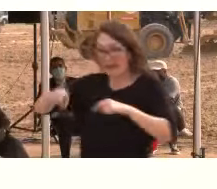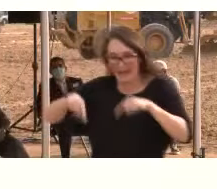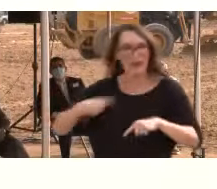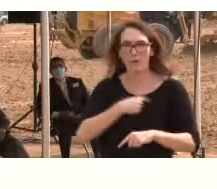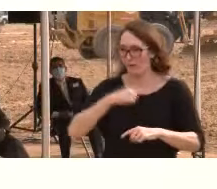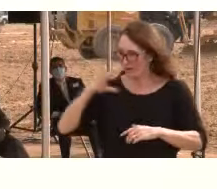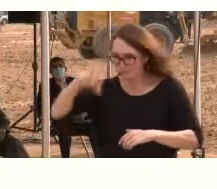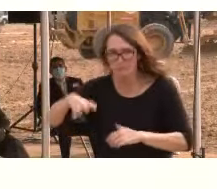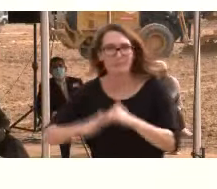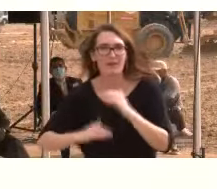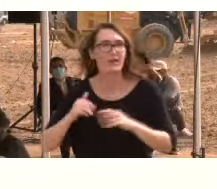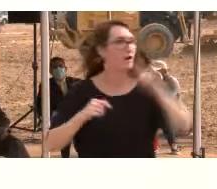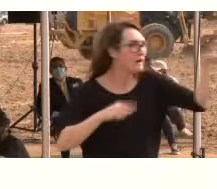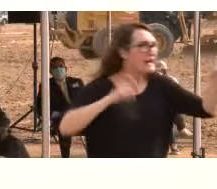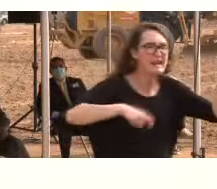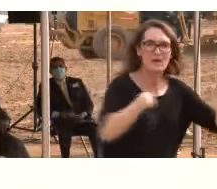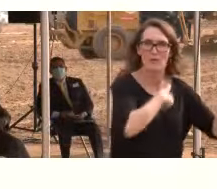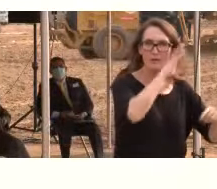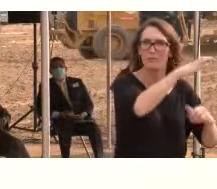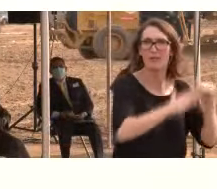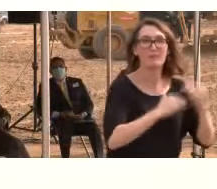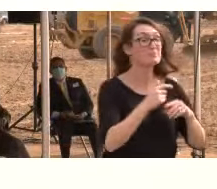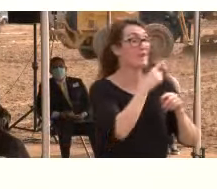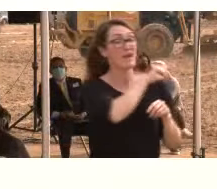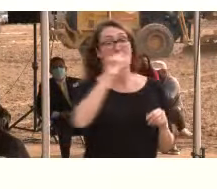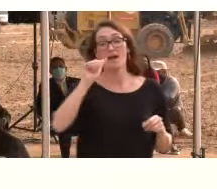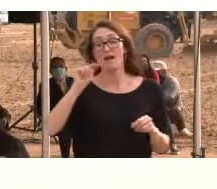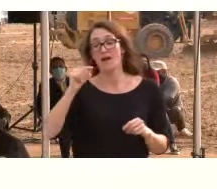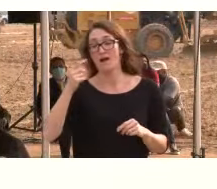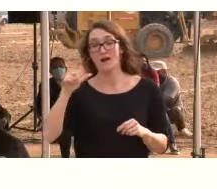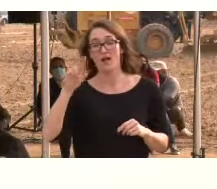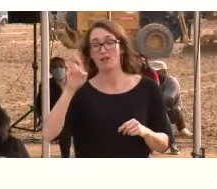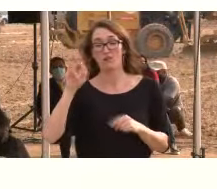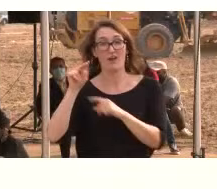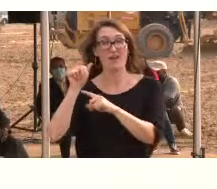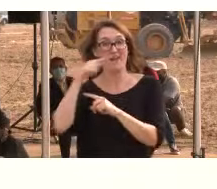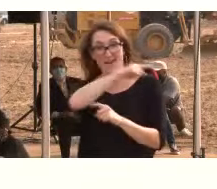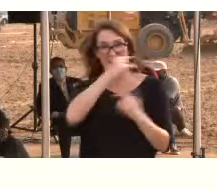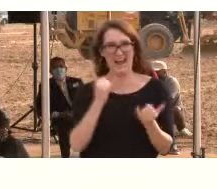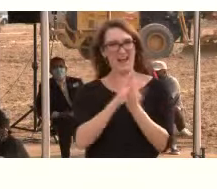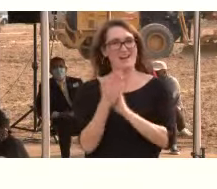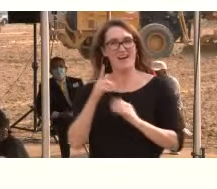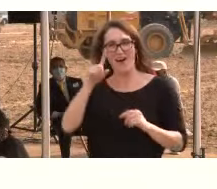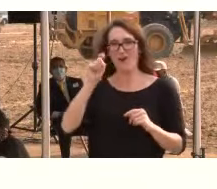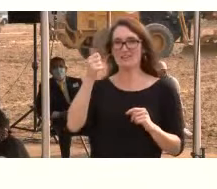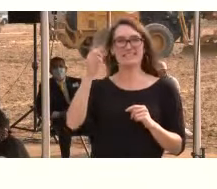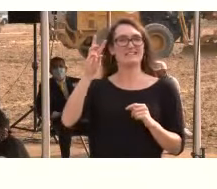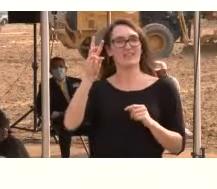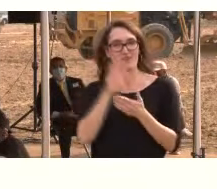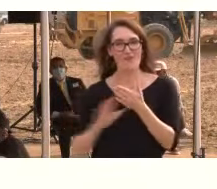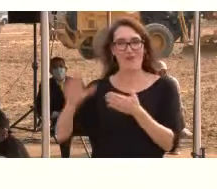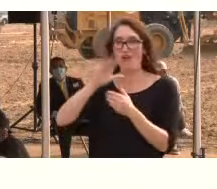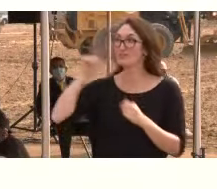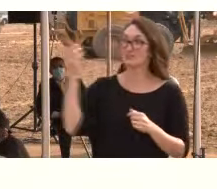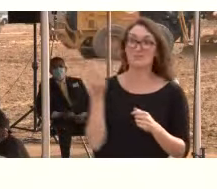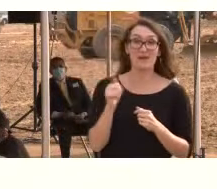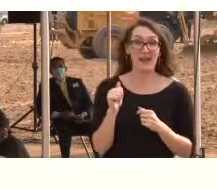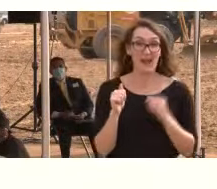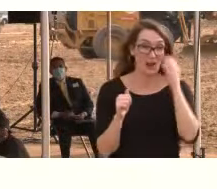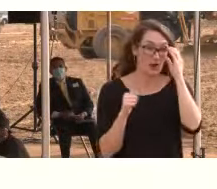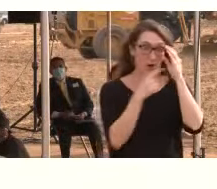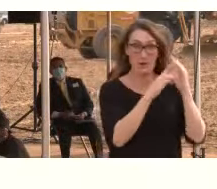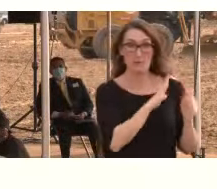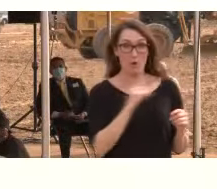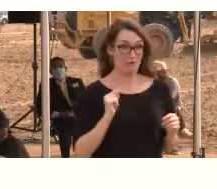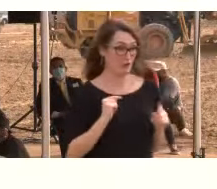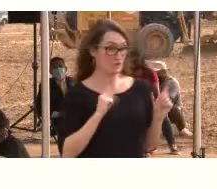Up in Madera, Angel Reyna, our new president out there, they have just become the 116th college. Madera, Trustee Khan, had